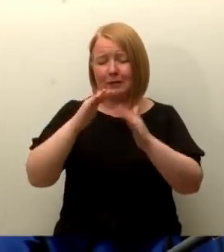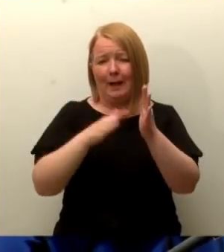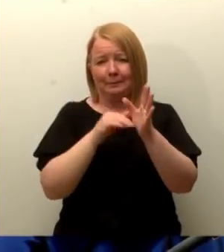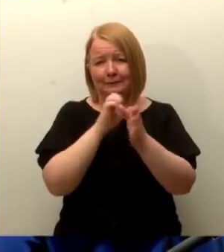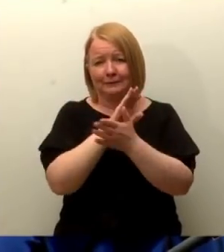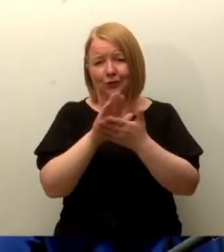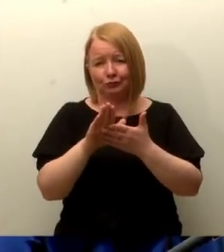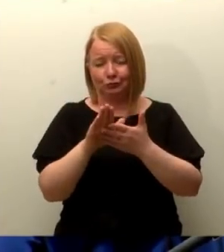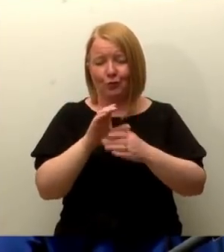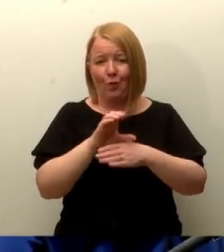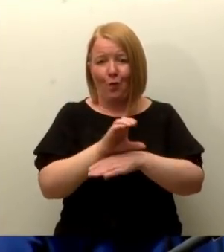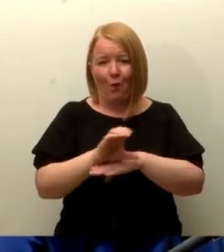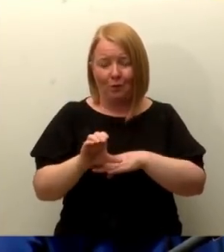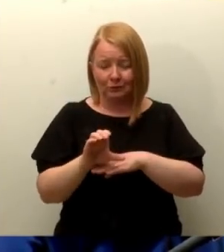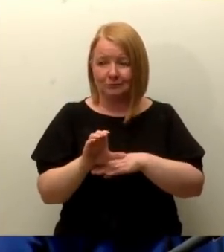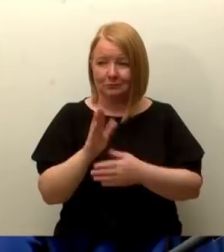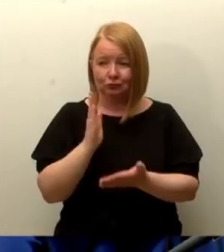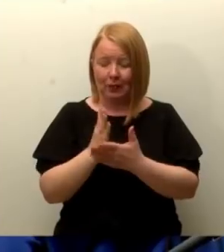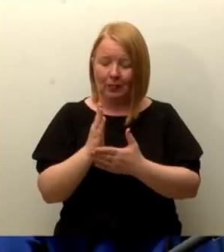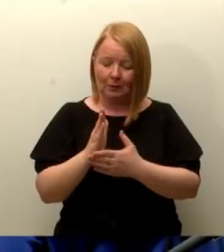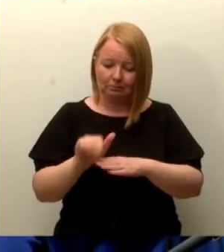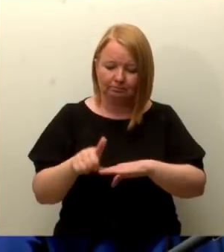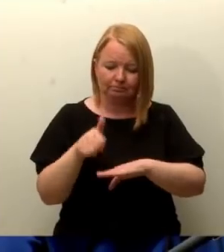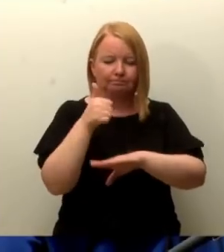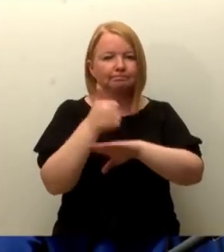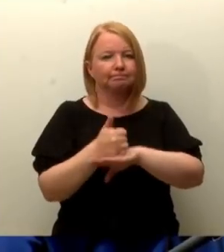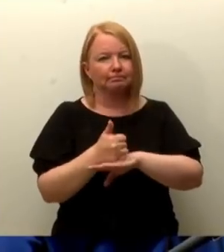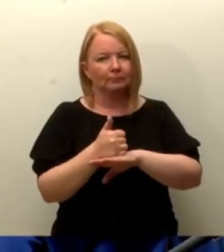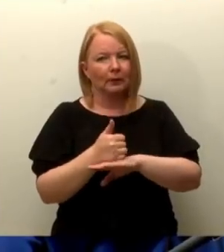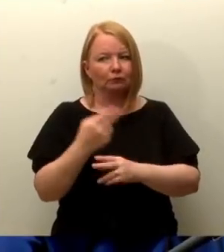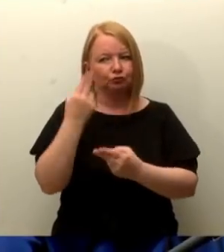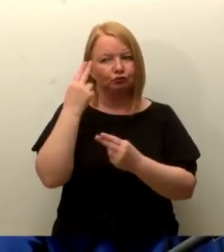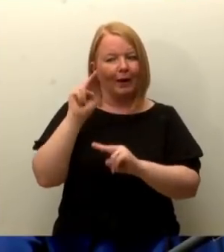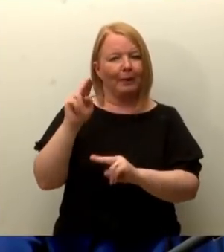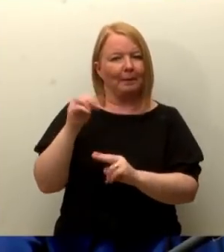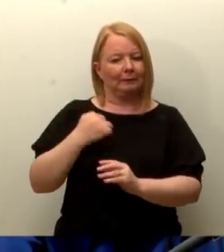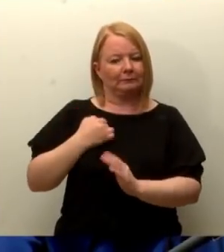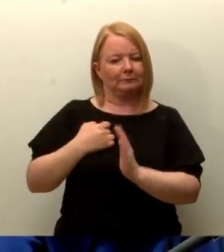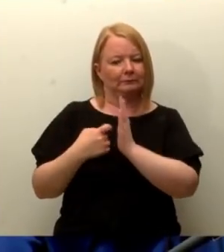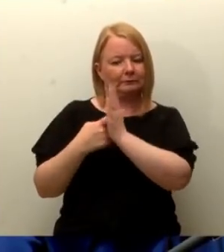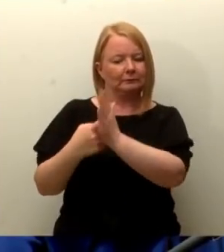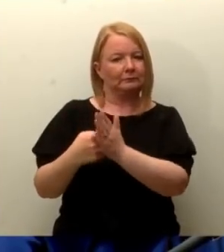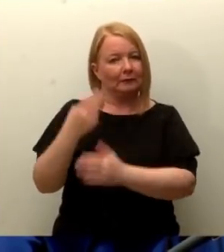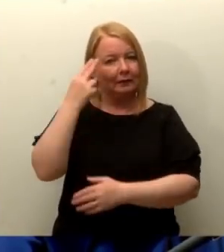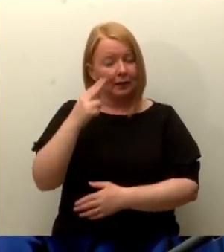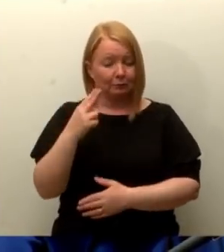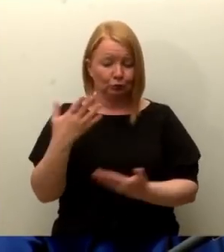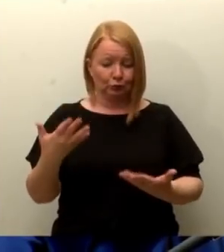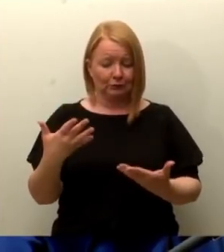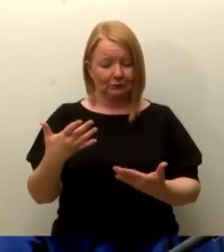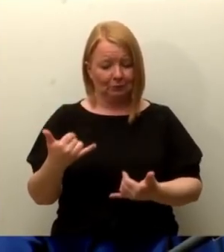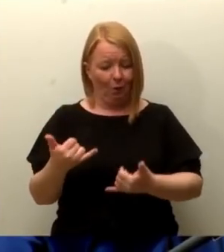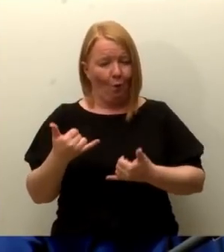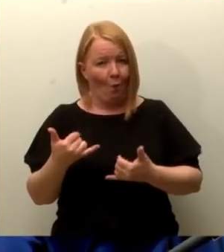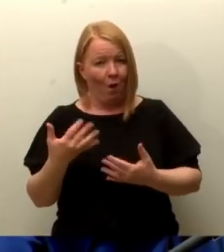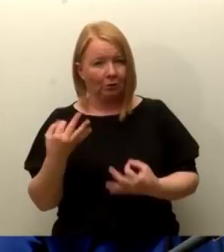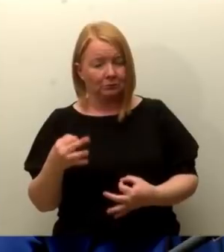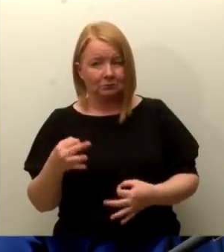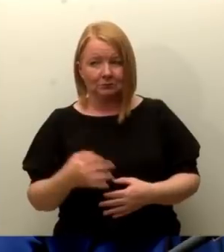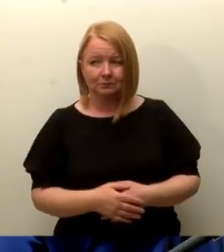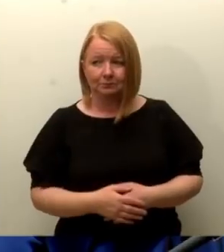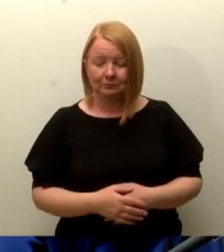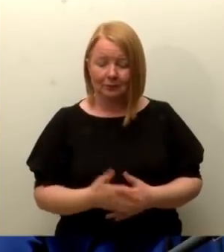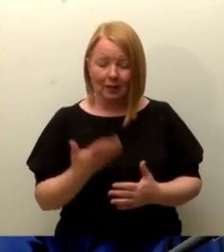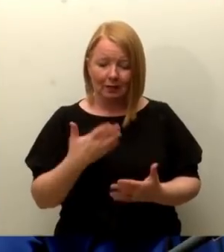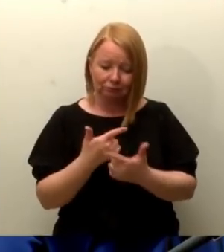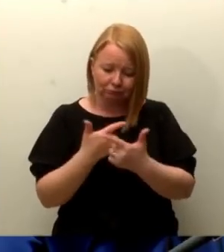course, was instrumental in recommending my name to the committee and getting me this award. And Professor Abood, I